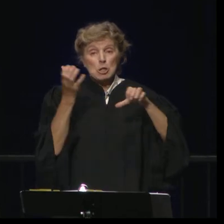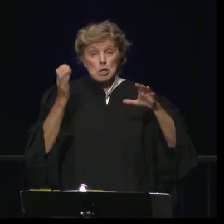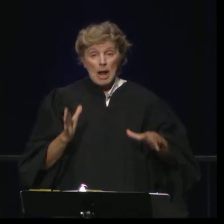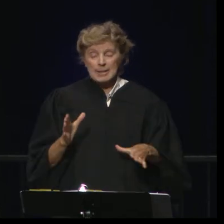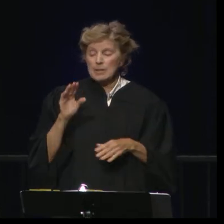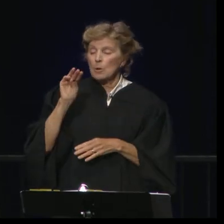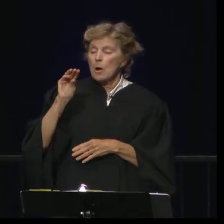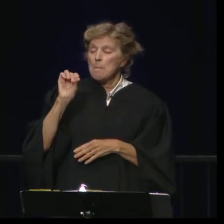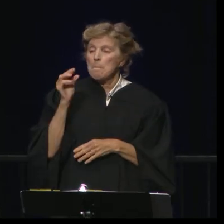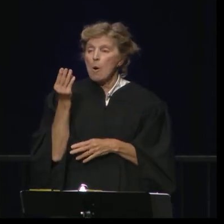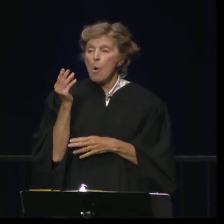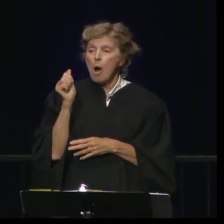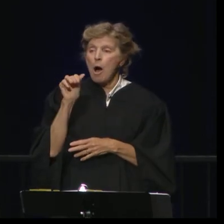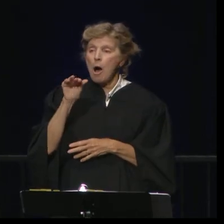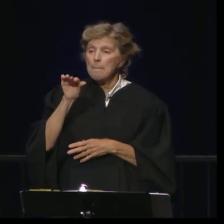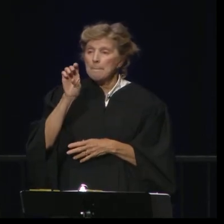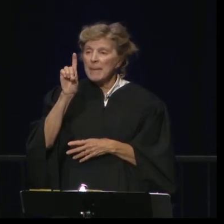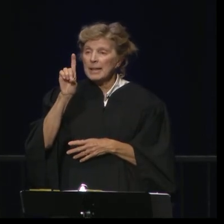Mohammed Lashemi.